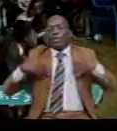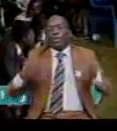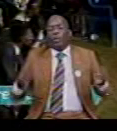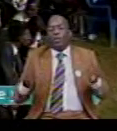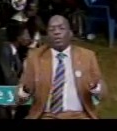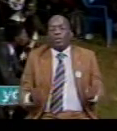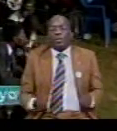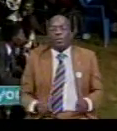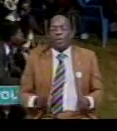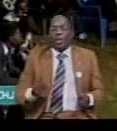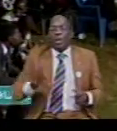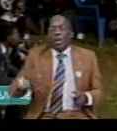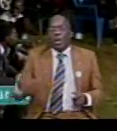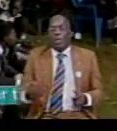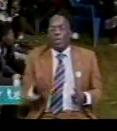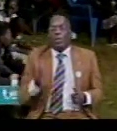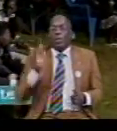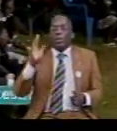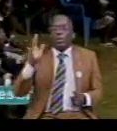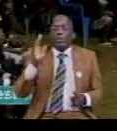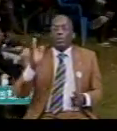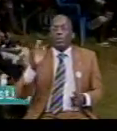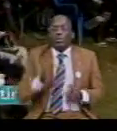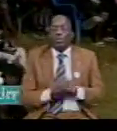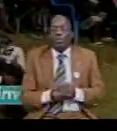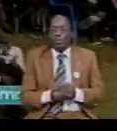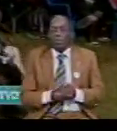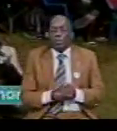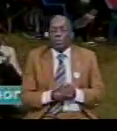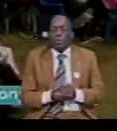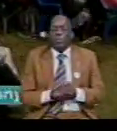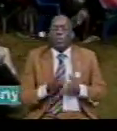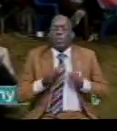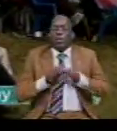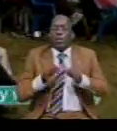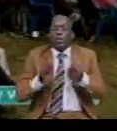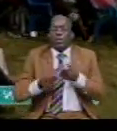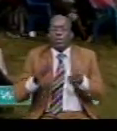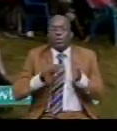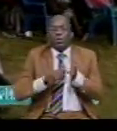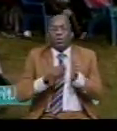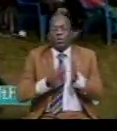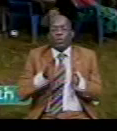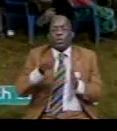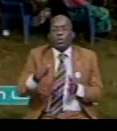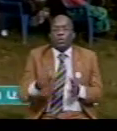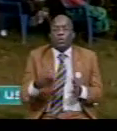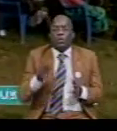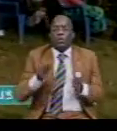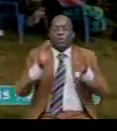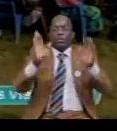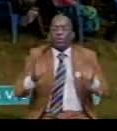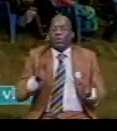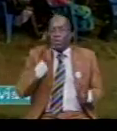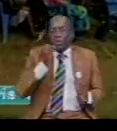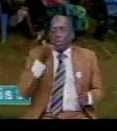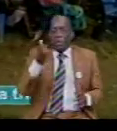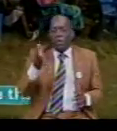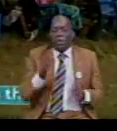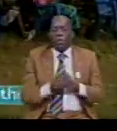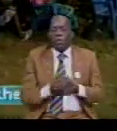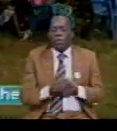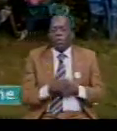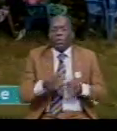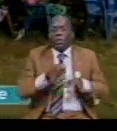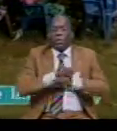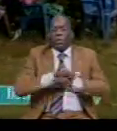Next testifier. Keep checking yourself. Check yourself. The miracle is there already. Don't